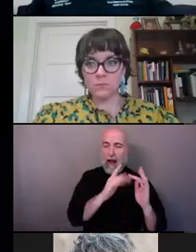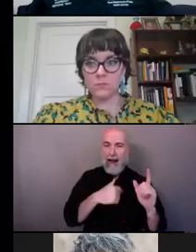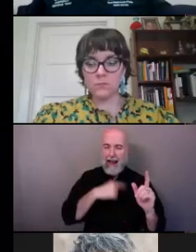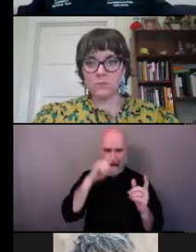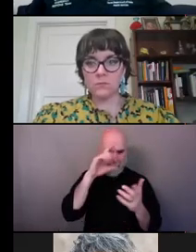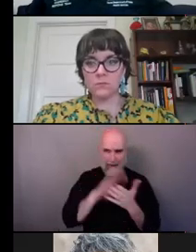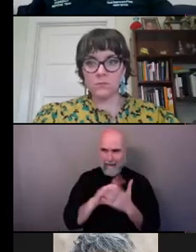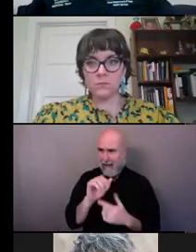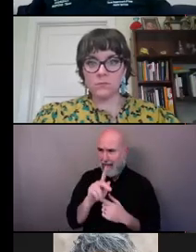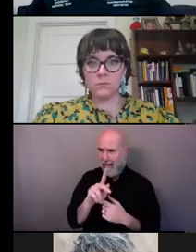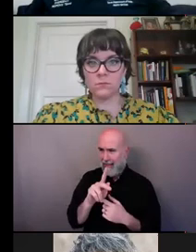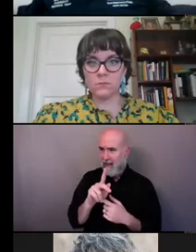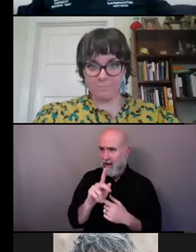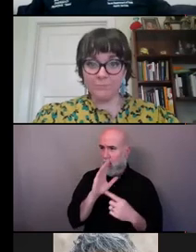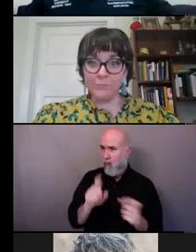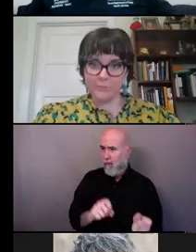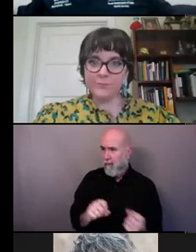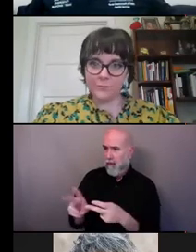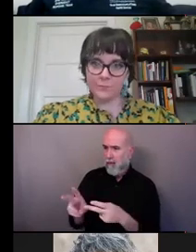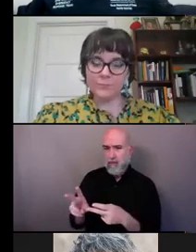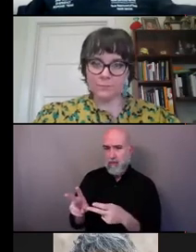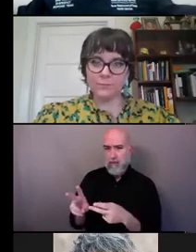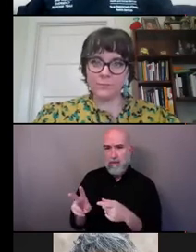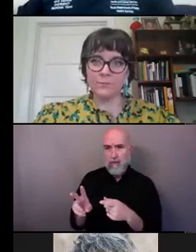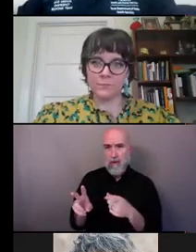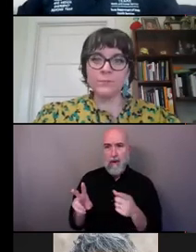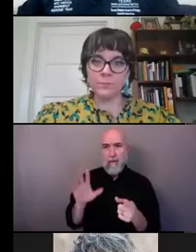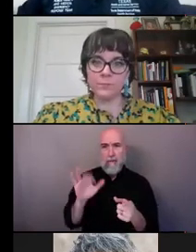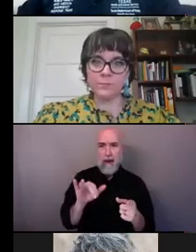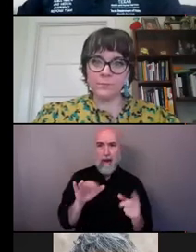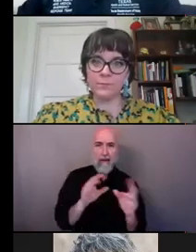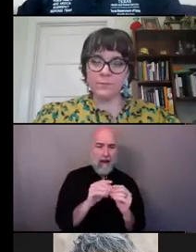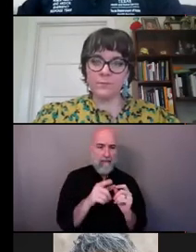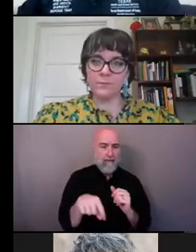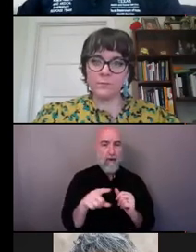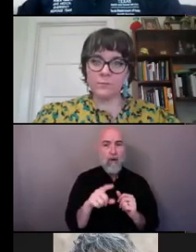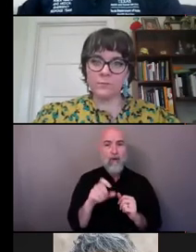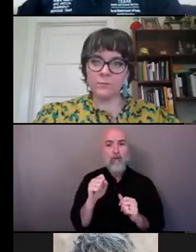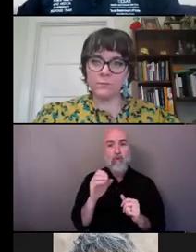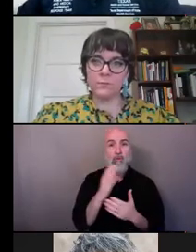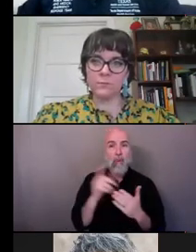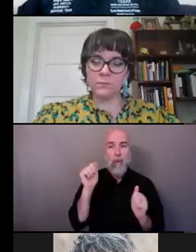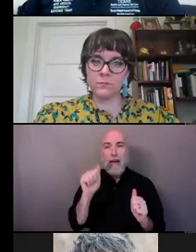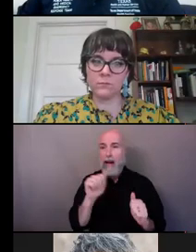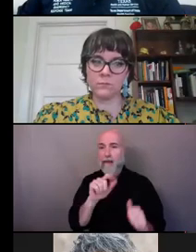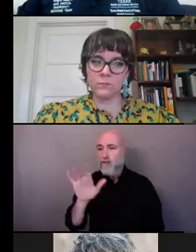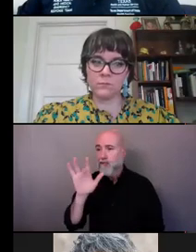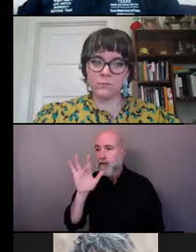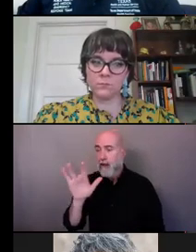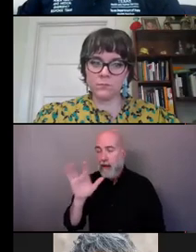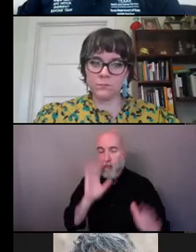link will be furnished by the conference organizer so that somebody can just click right to